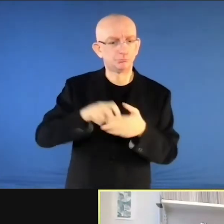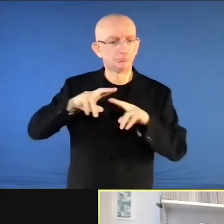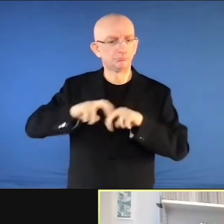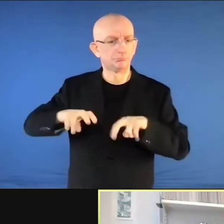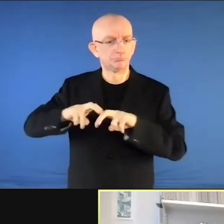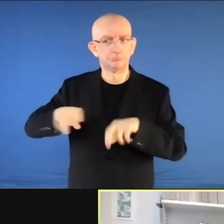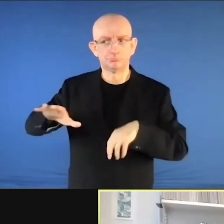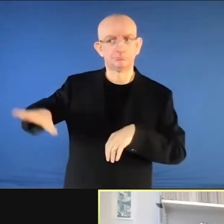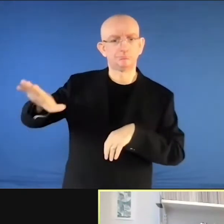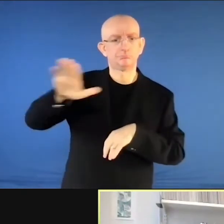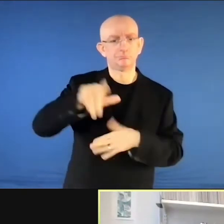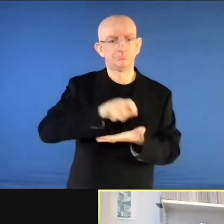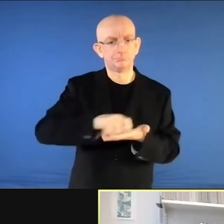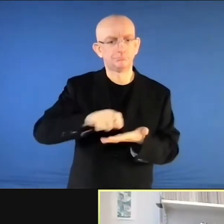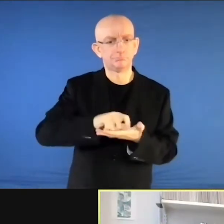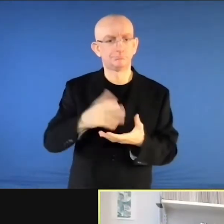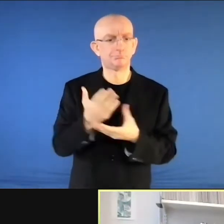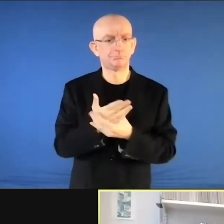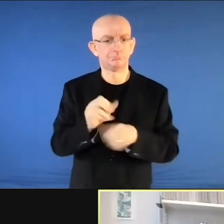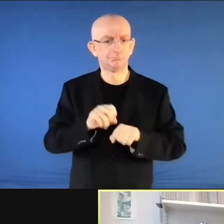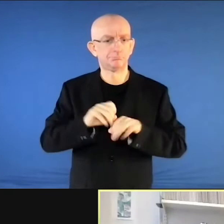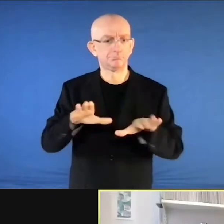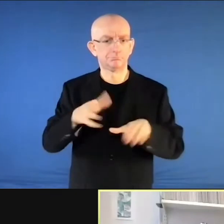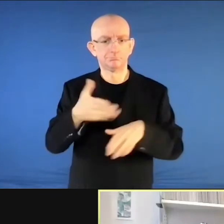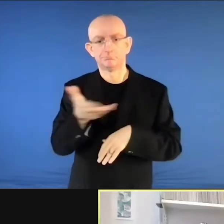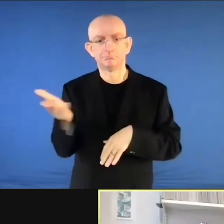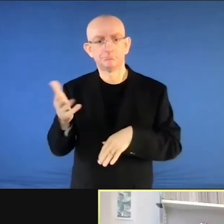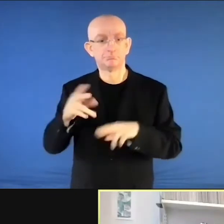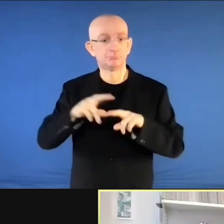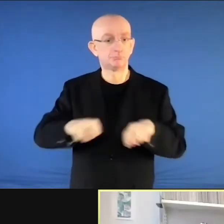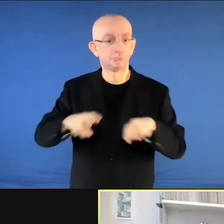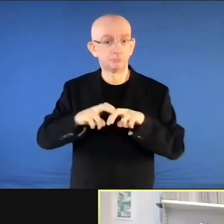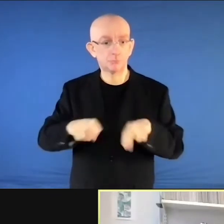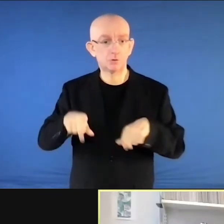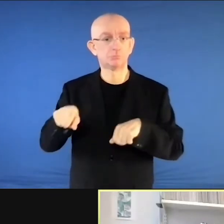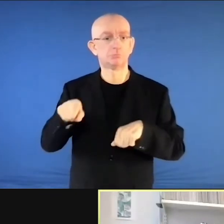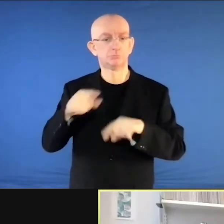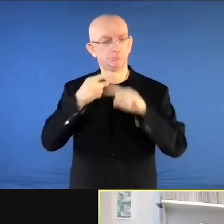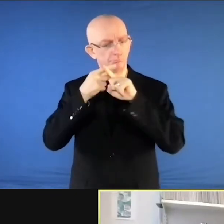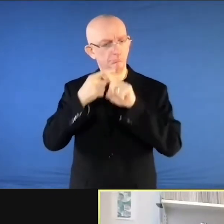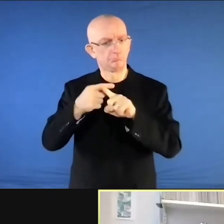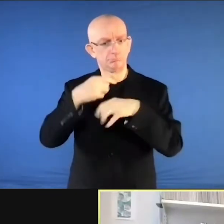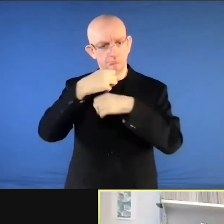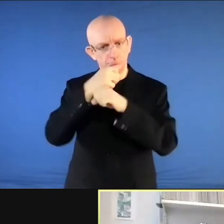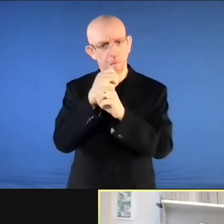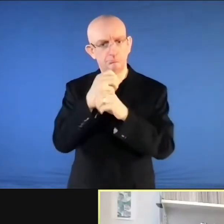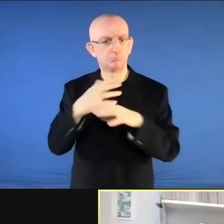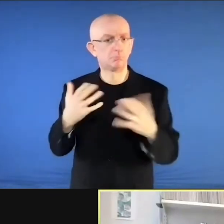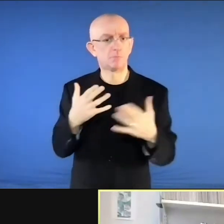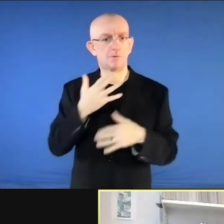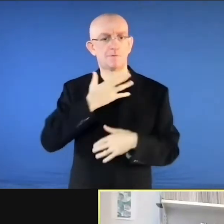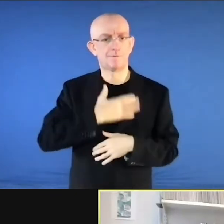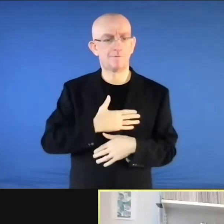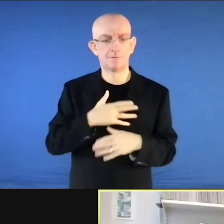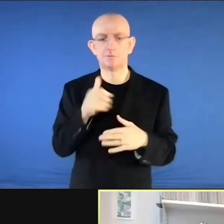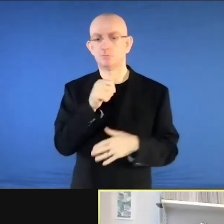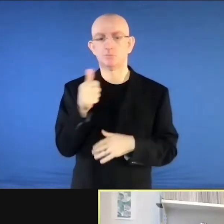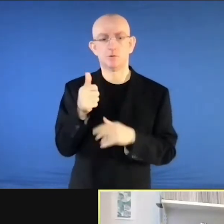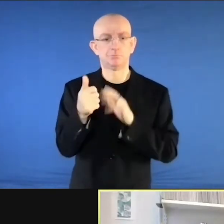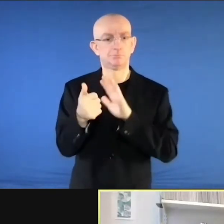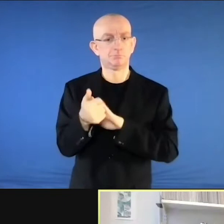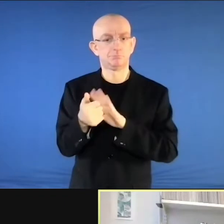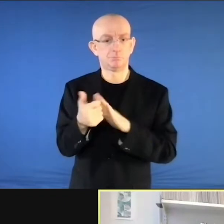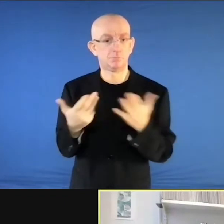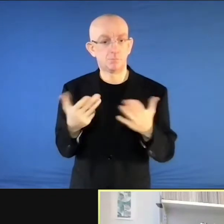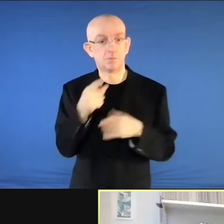because ensuring your employer is happy is basically what all people do.